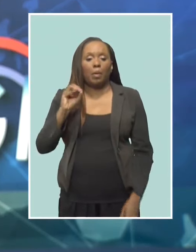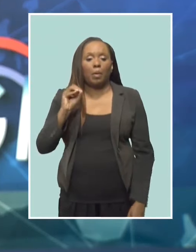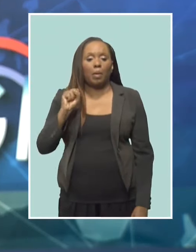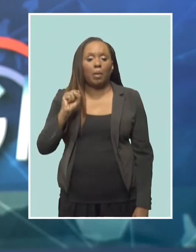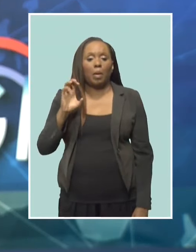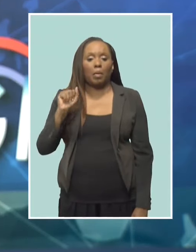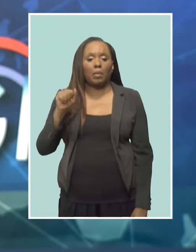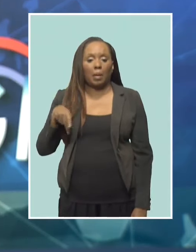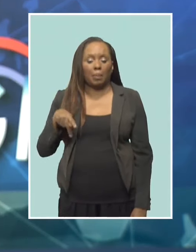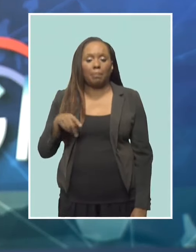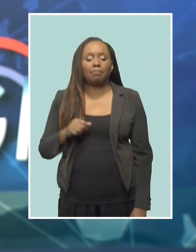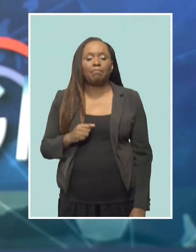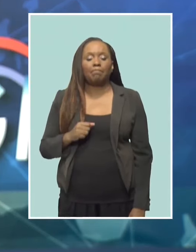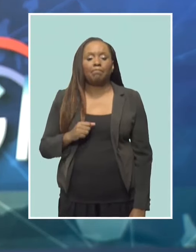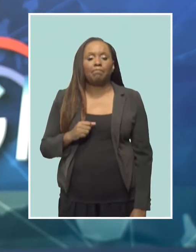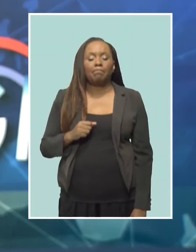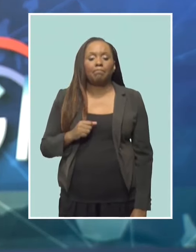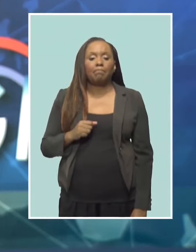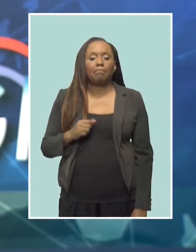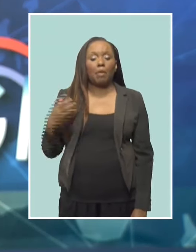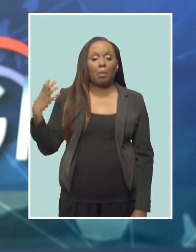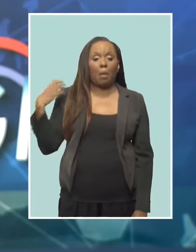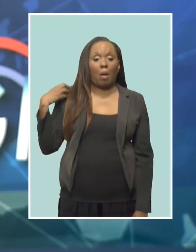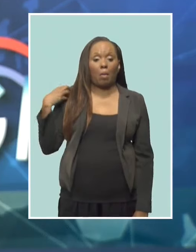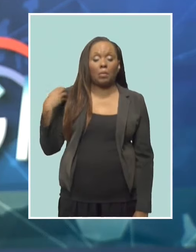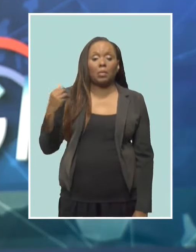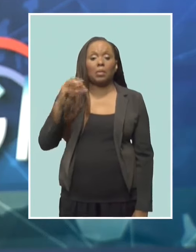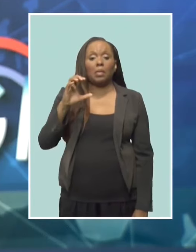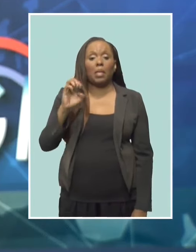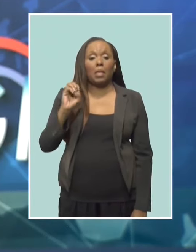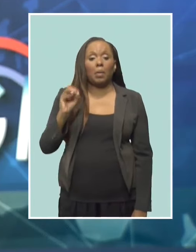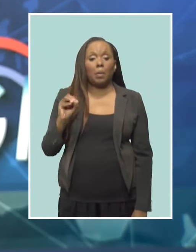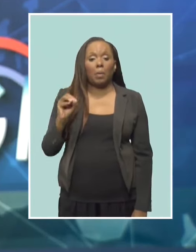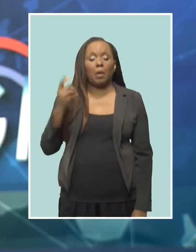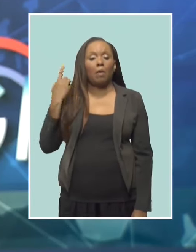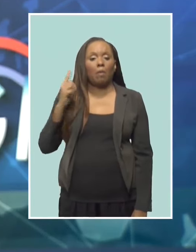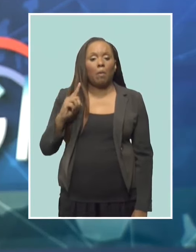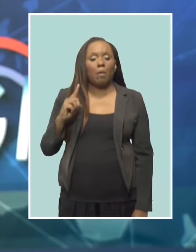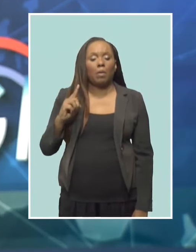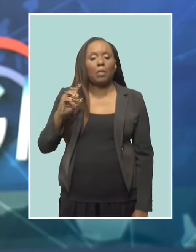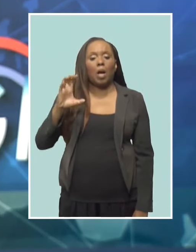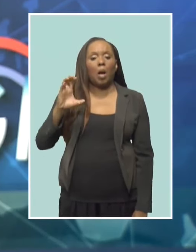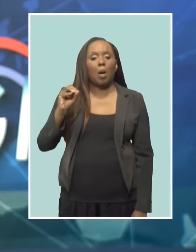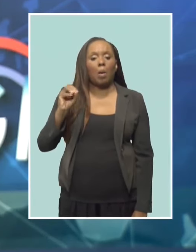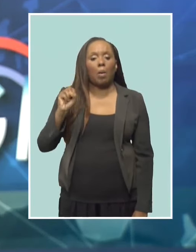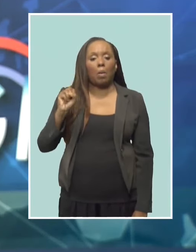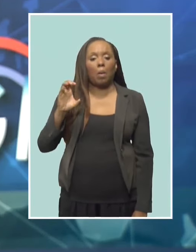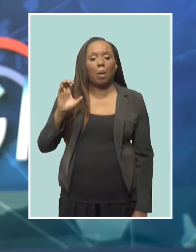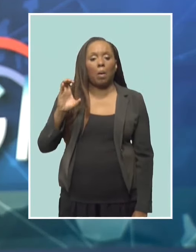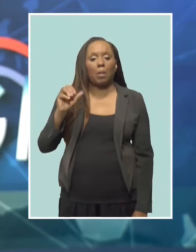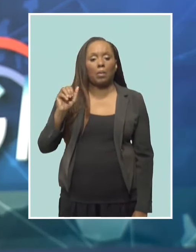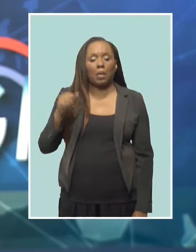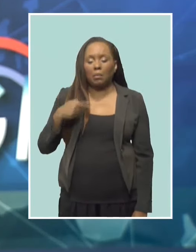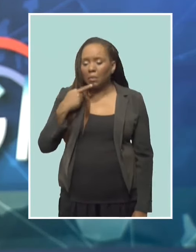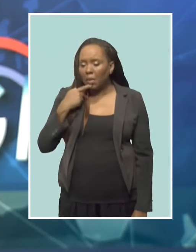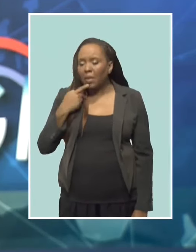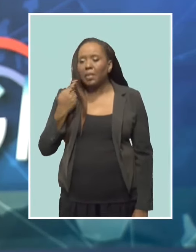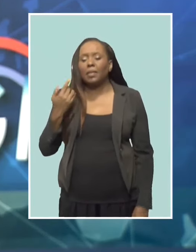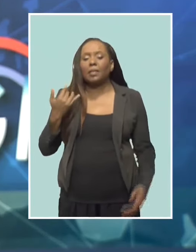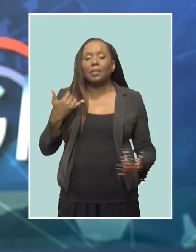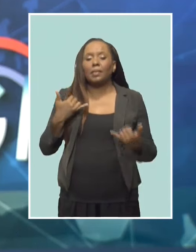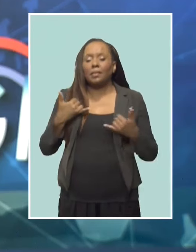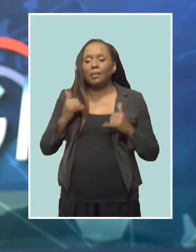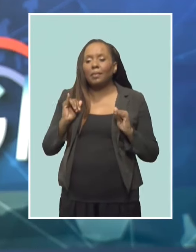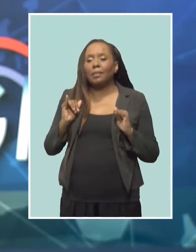Publishers, Inc., or COSCAP. Chief Executive Officer Erica Smith says the initiative is coming off the momentum gained from this